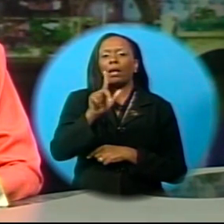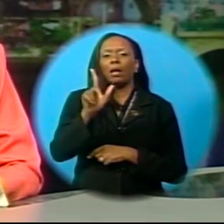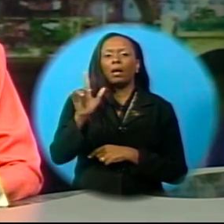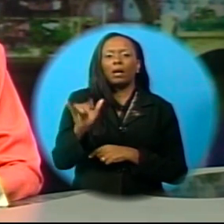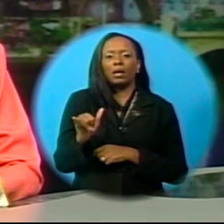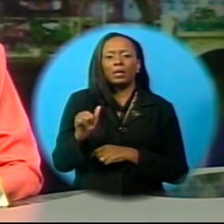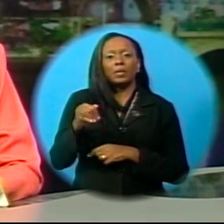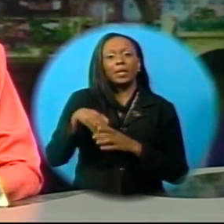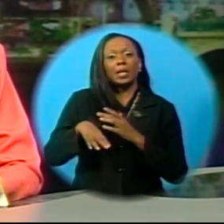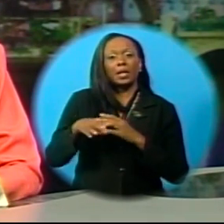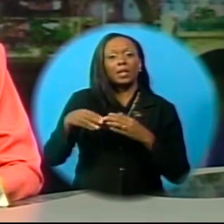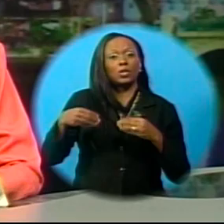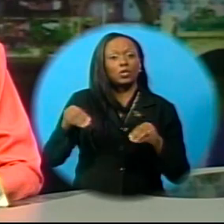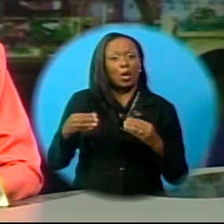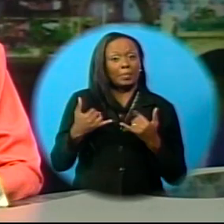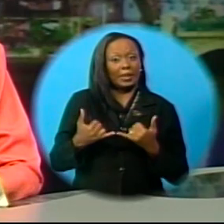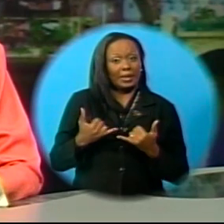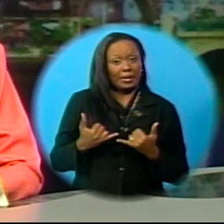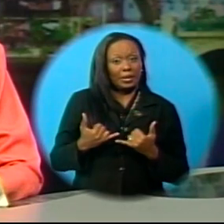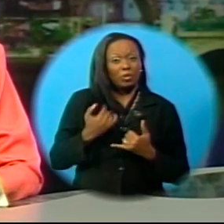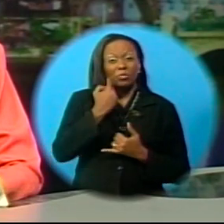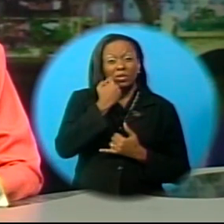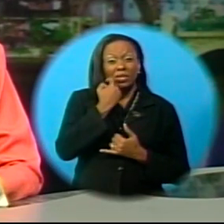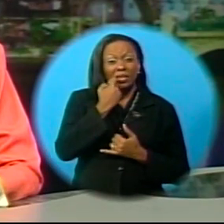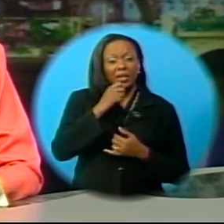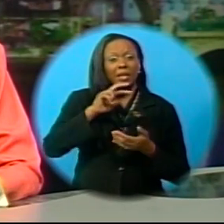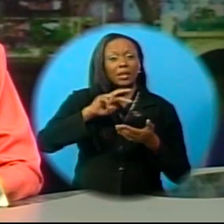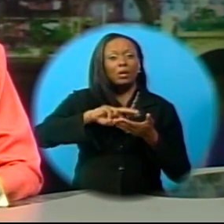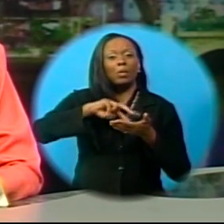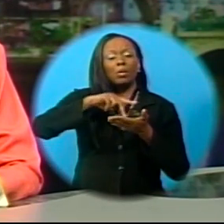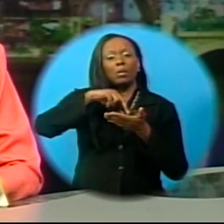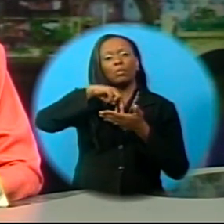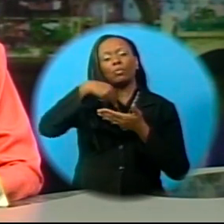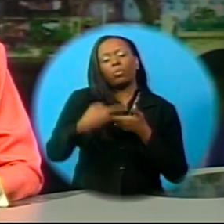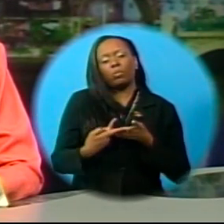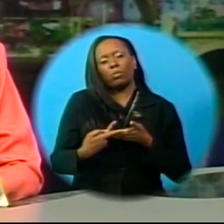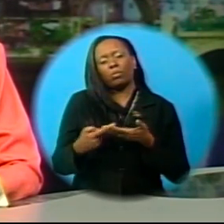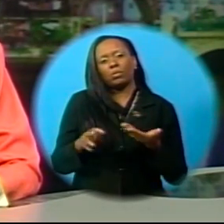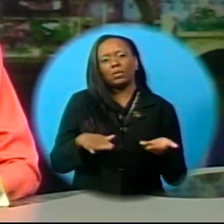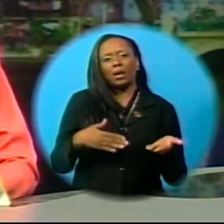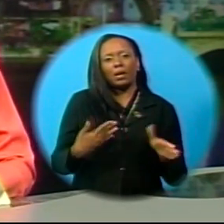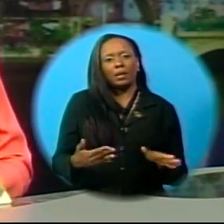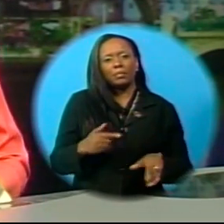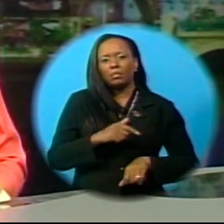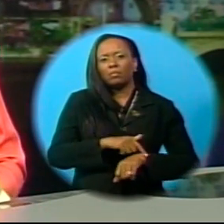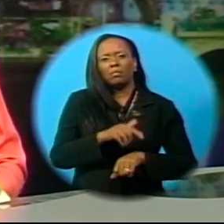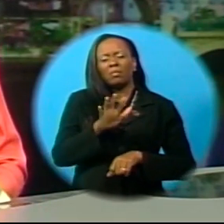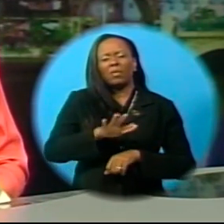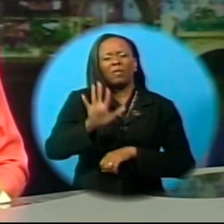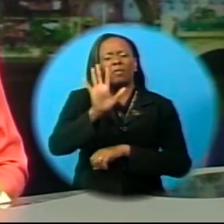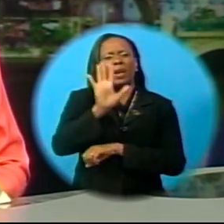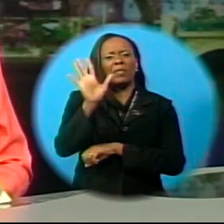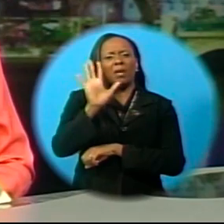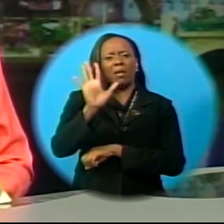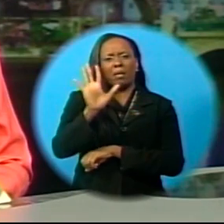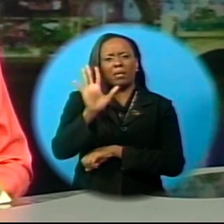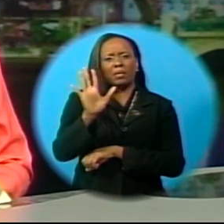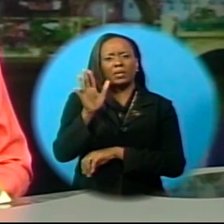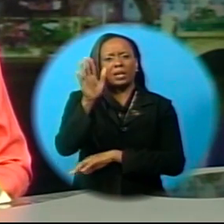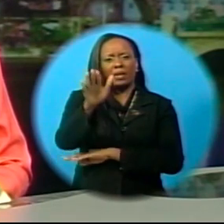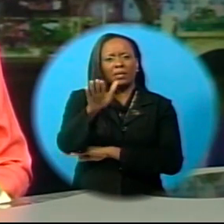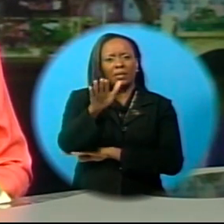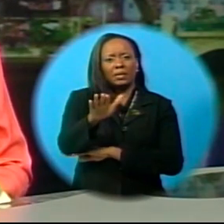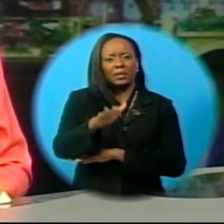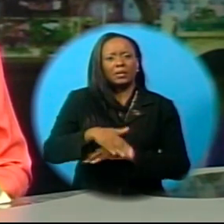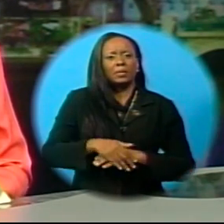Gully in St. Michael area was at a shop in the Bell when he collapsed and died sometime after 5 this afternoon. Up to late